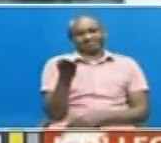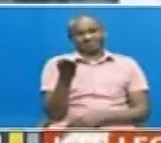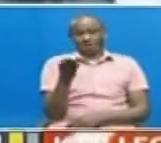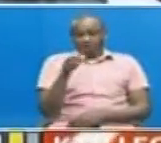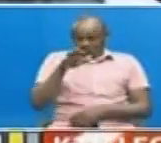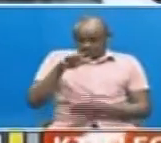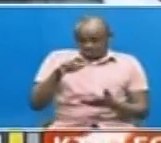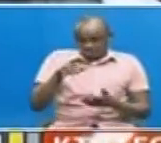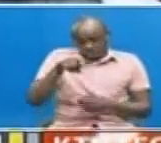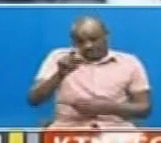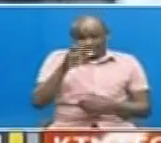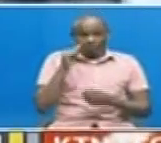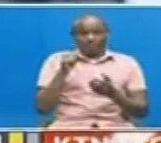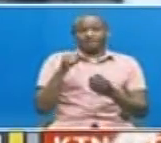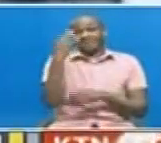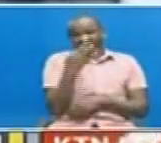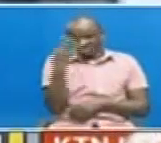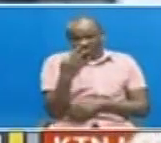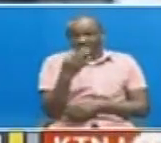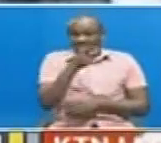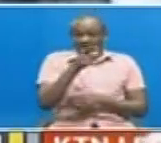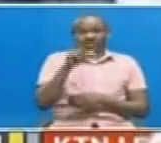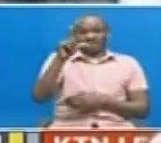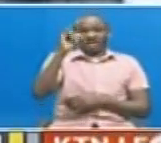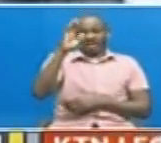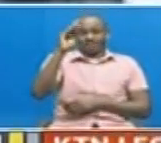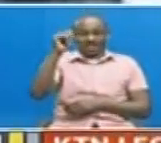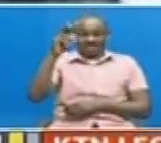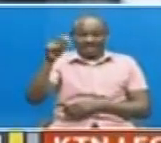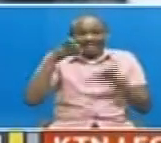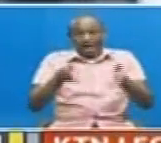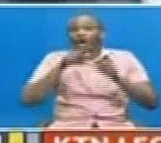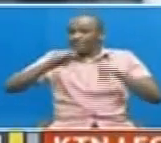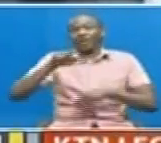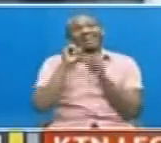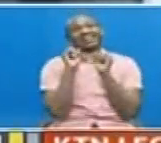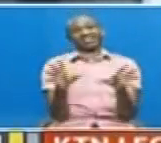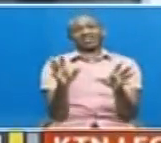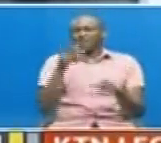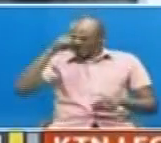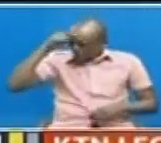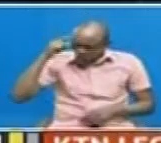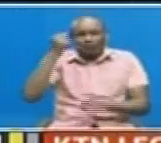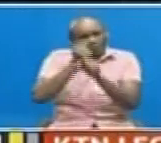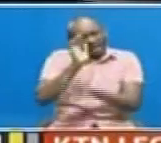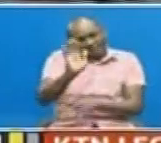Since end of March, a country like Liberia there is no Ebola because of your